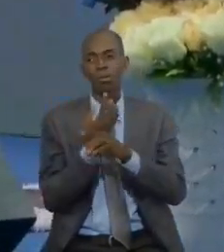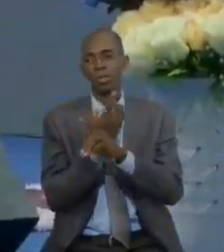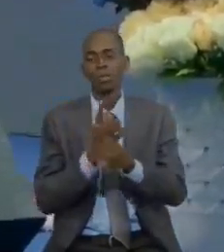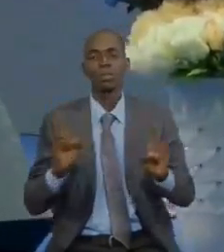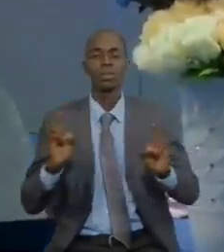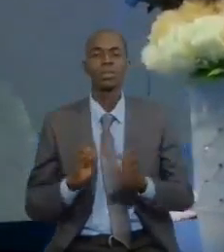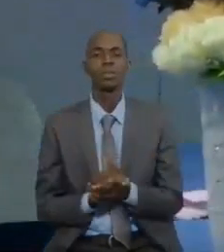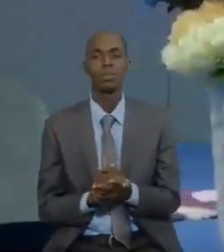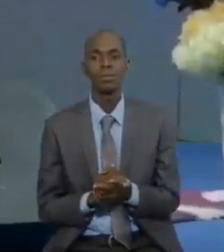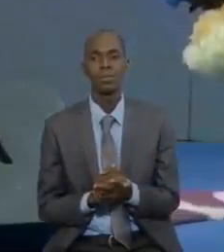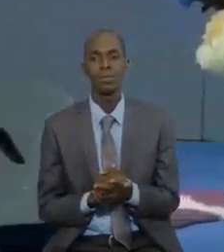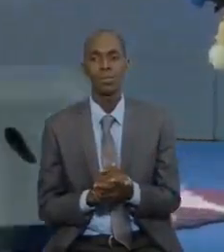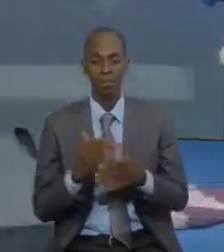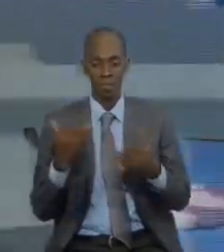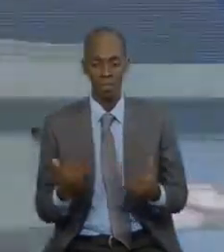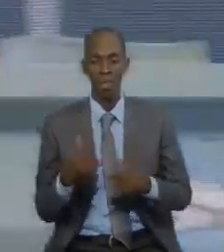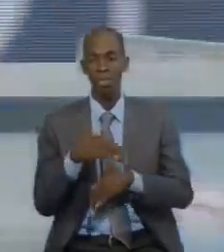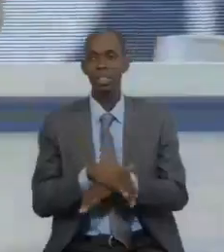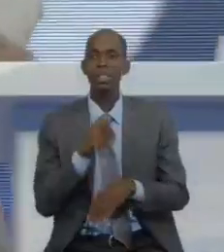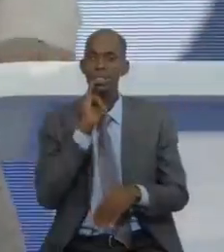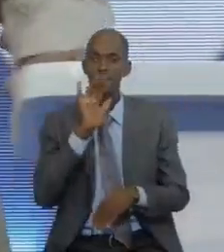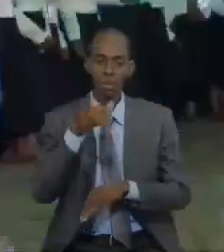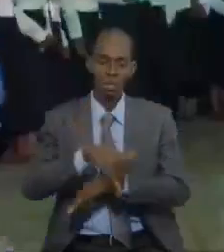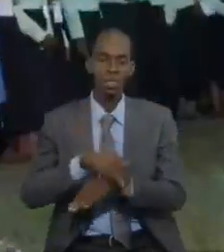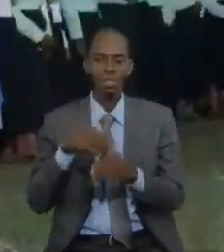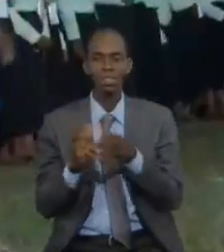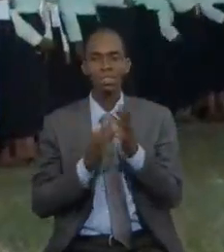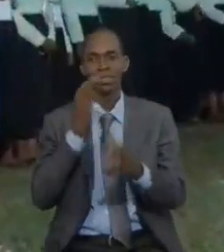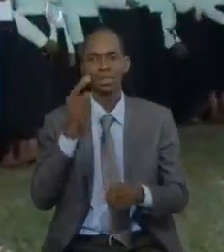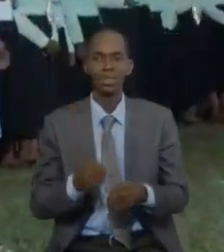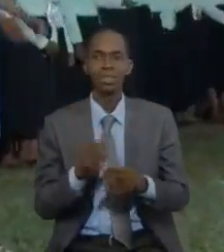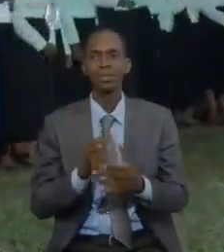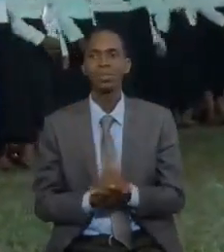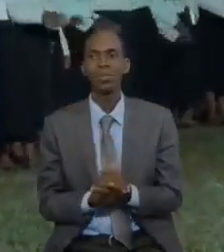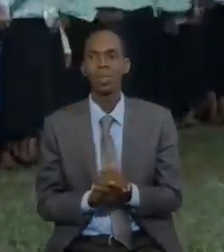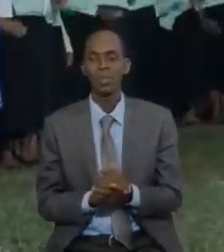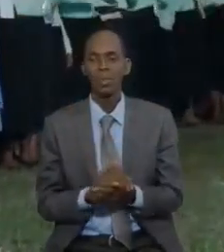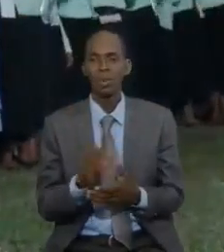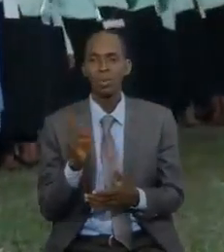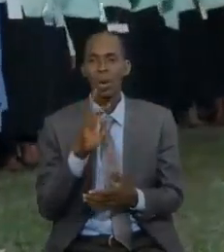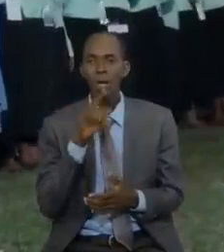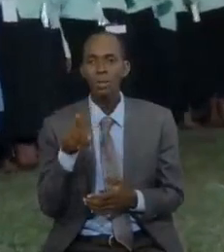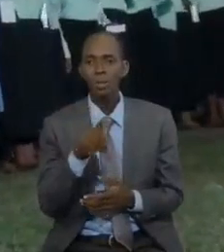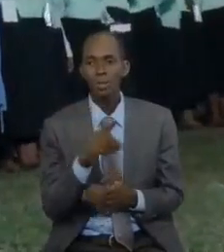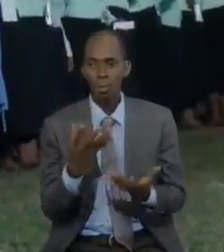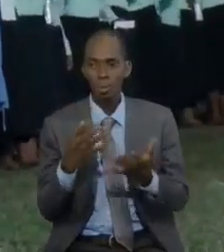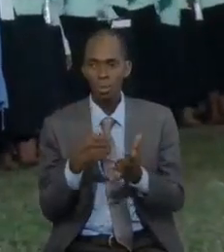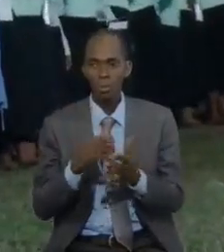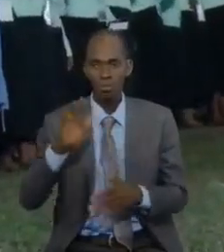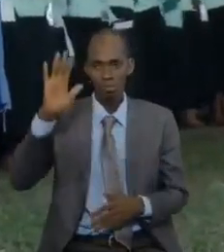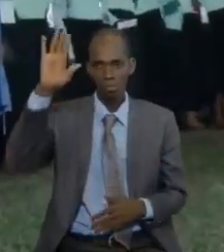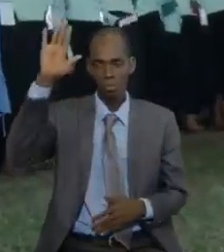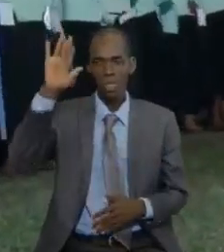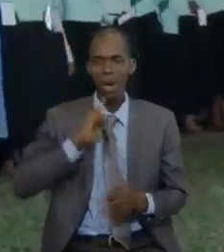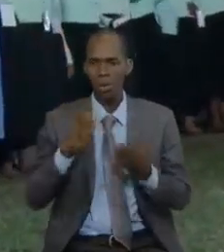deliverance. Tonight is your night. Where are you there? Let me see